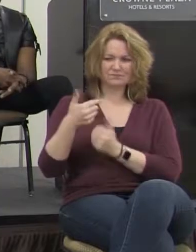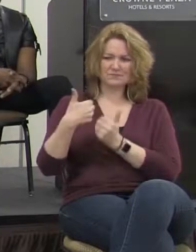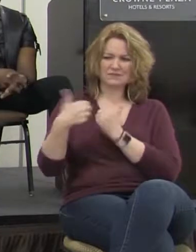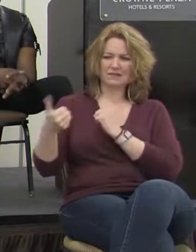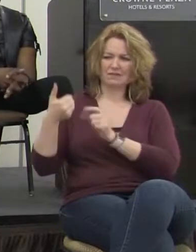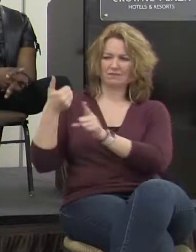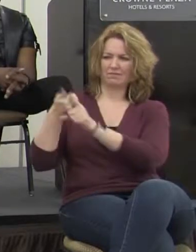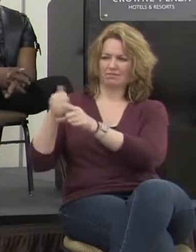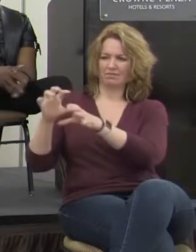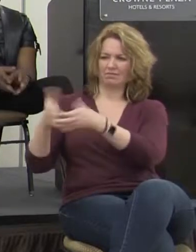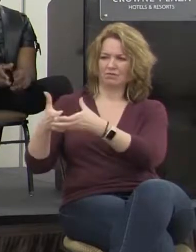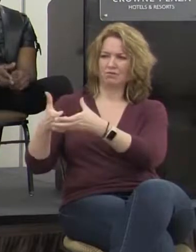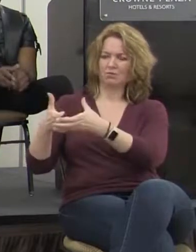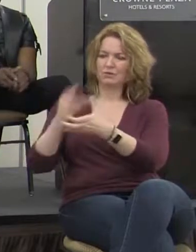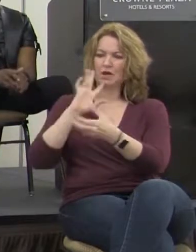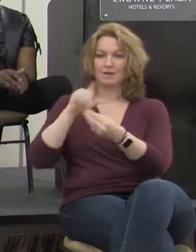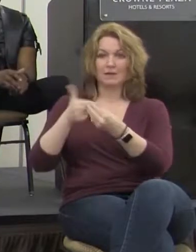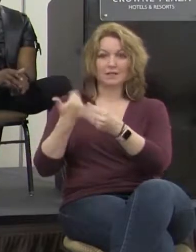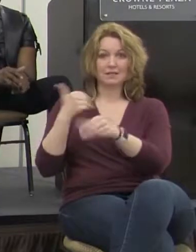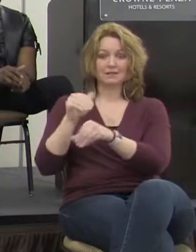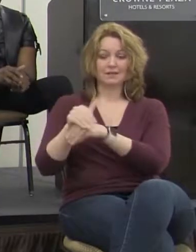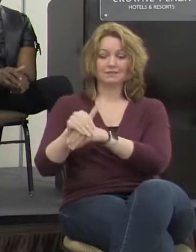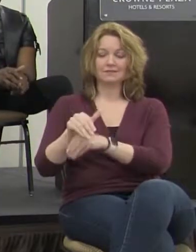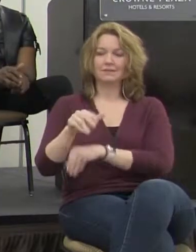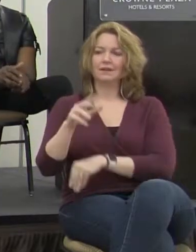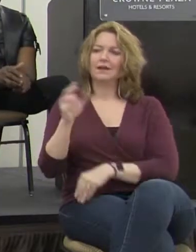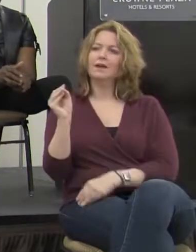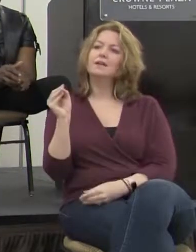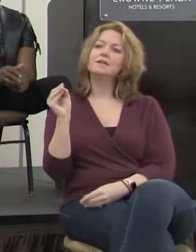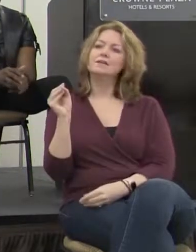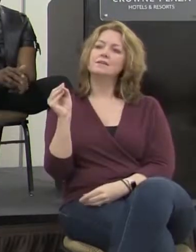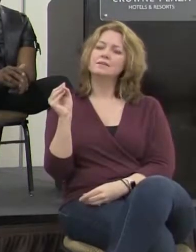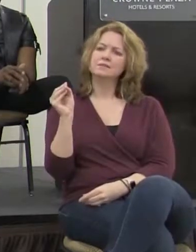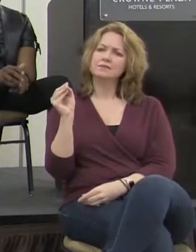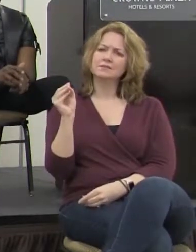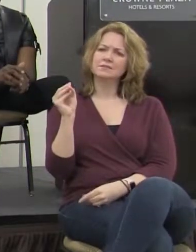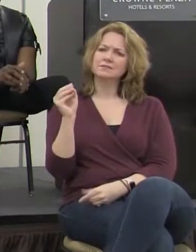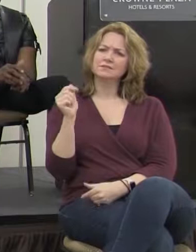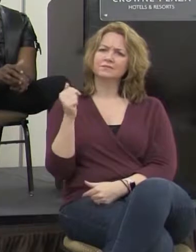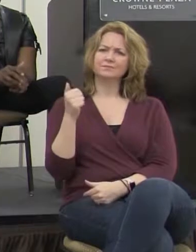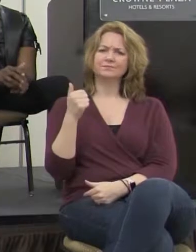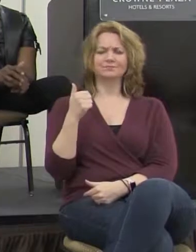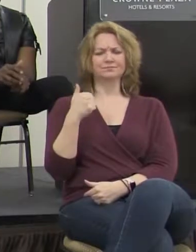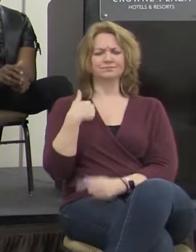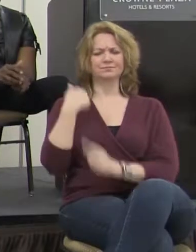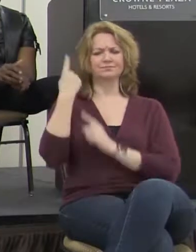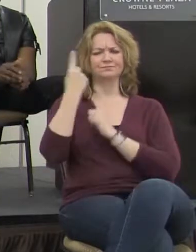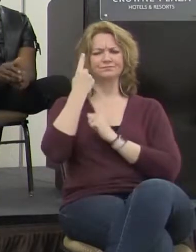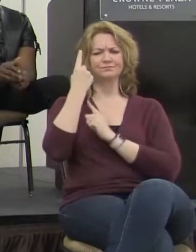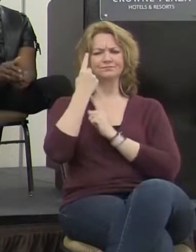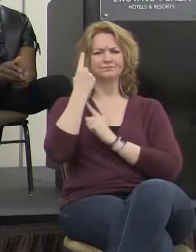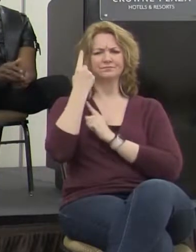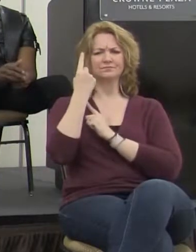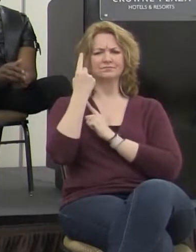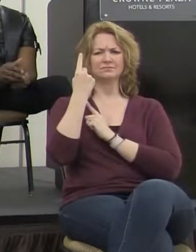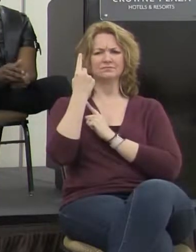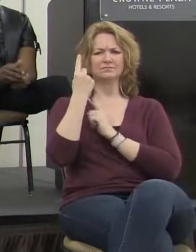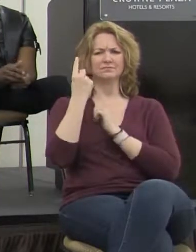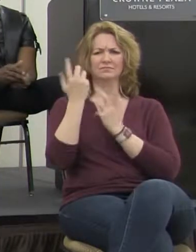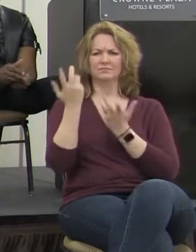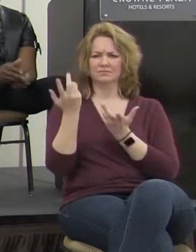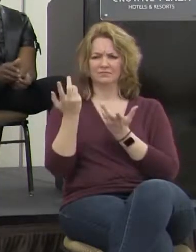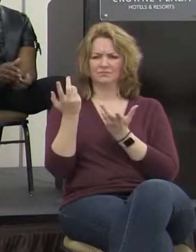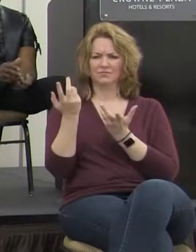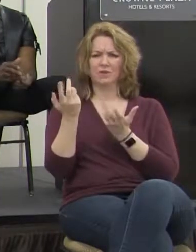anything like that. I even had this conversation last night, and I was just wondering, what's the how does that come across? Or do